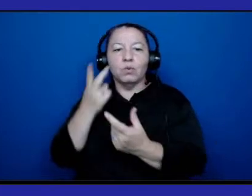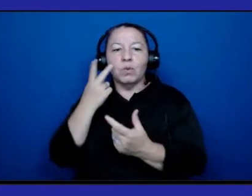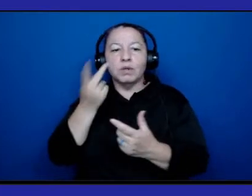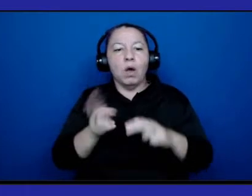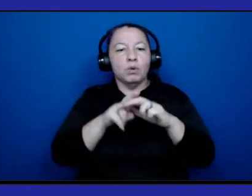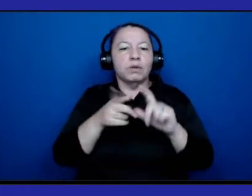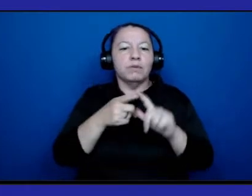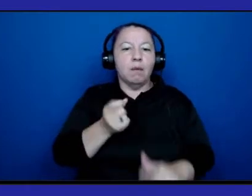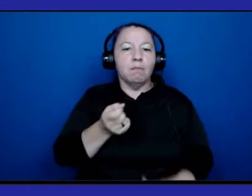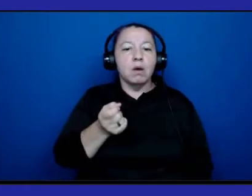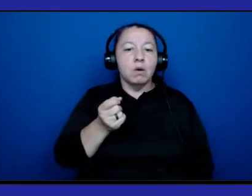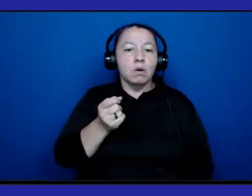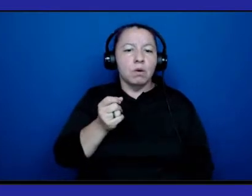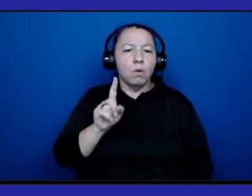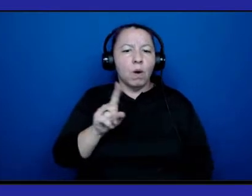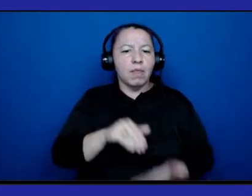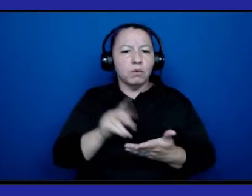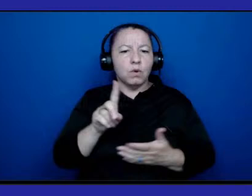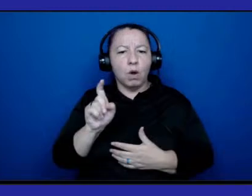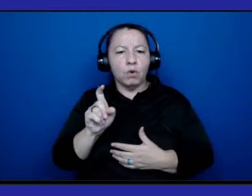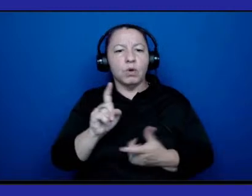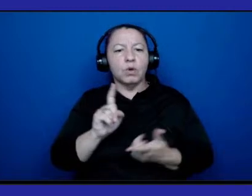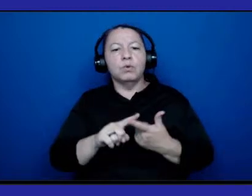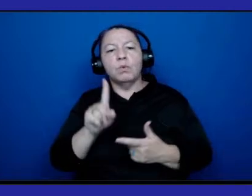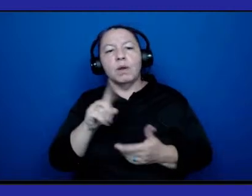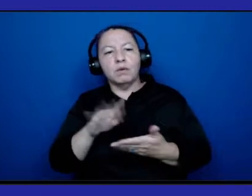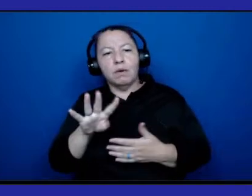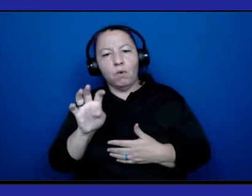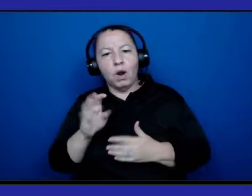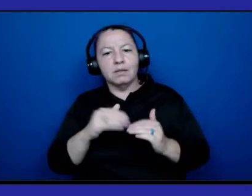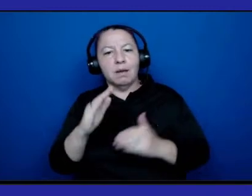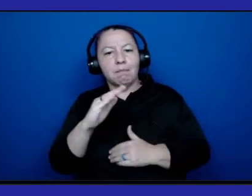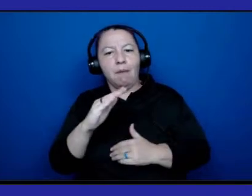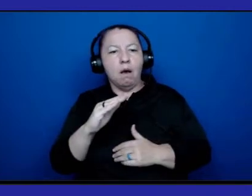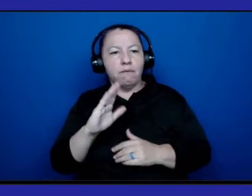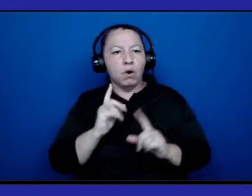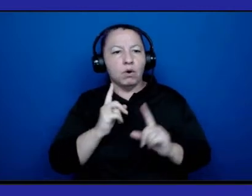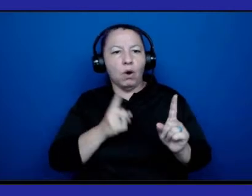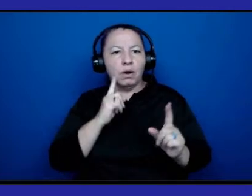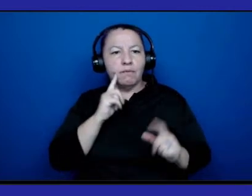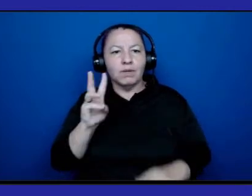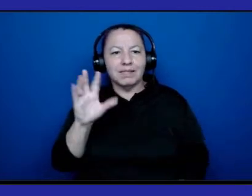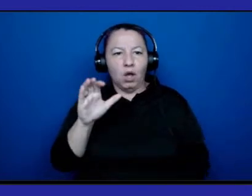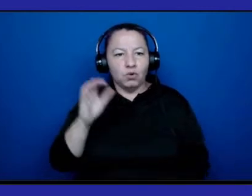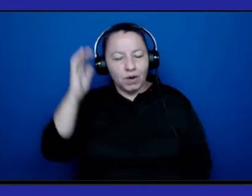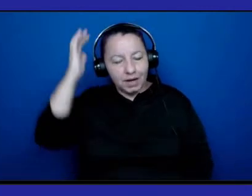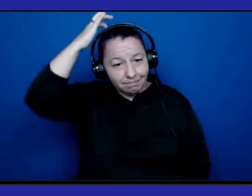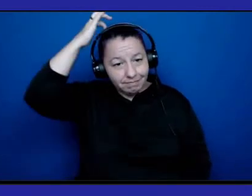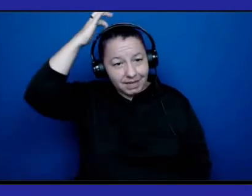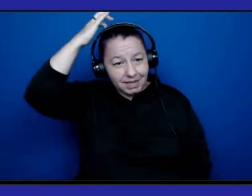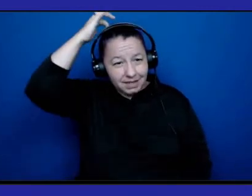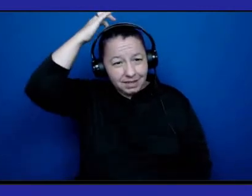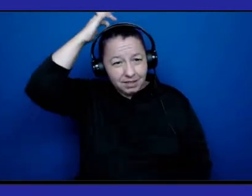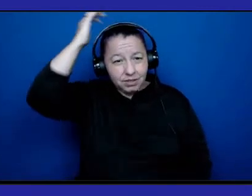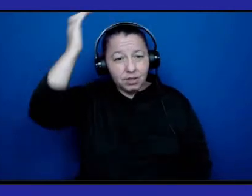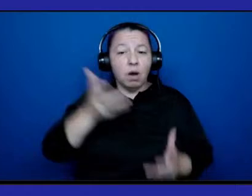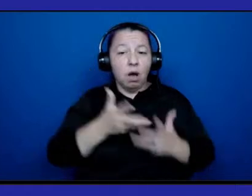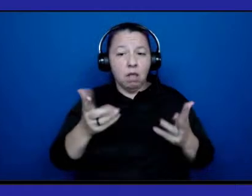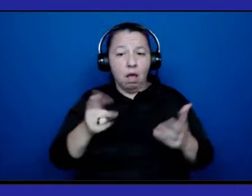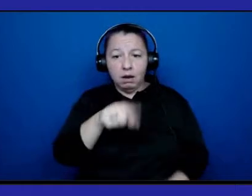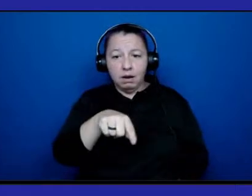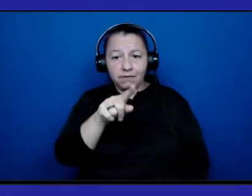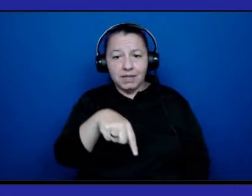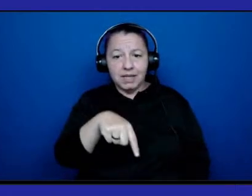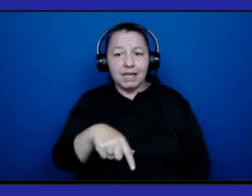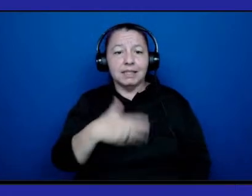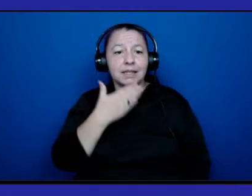1,100 to 1,400, well above the target of 600. And so I think a lot of this is, best